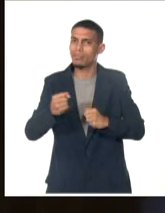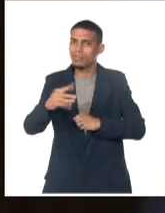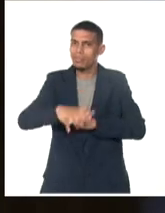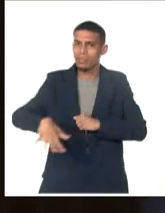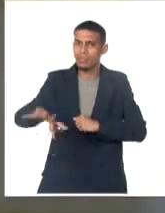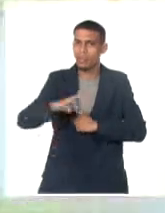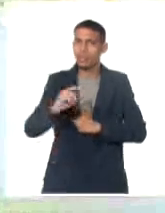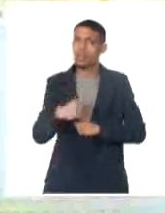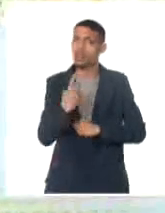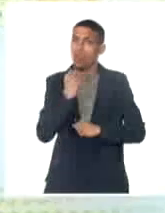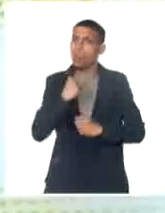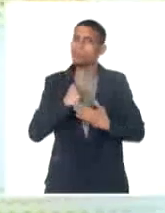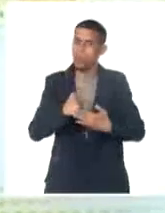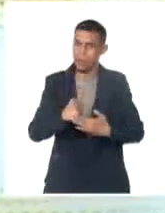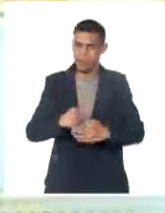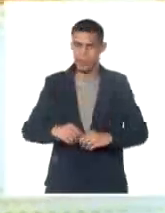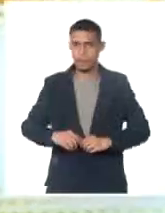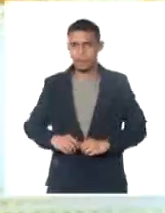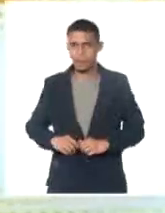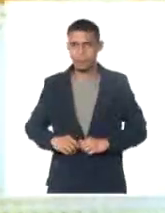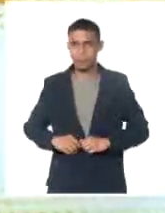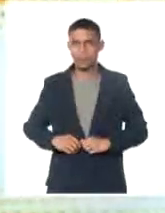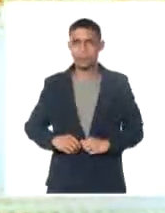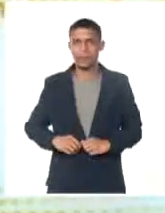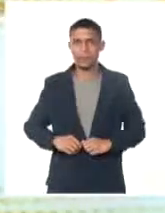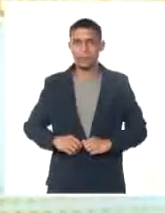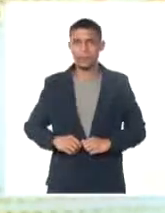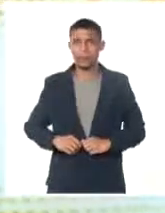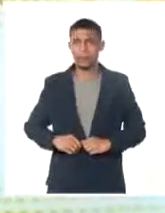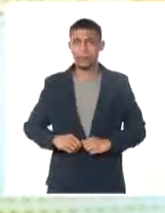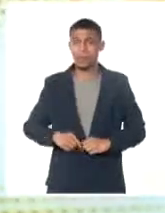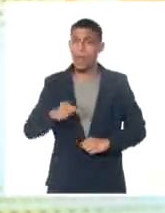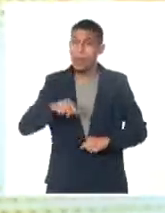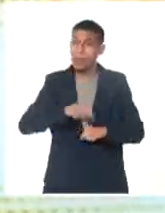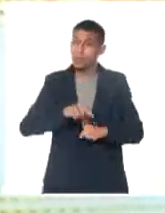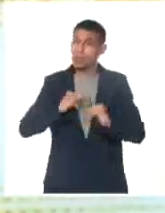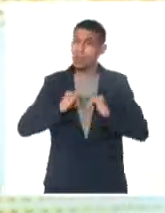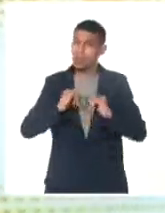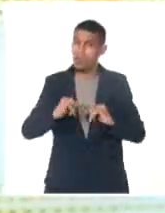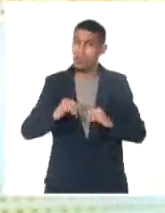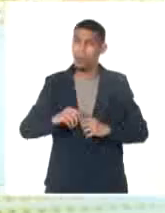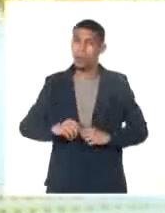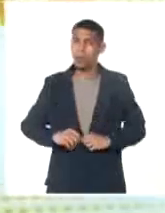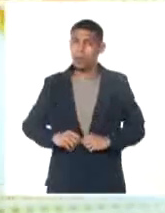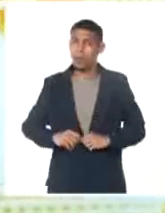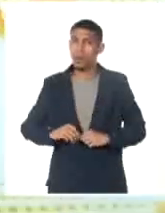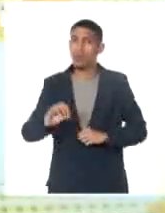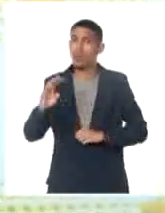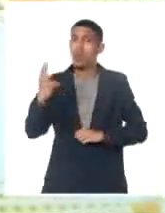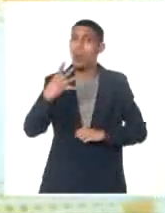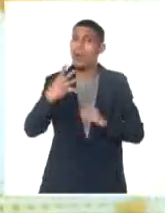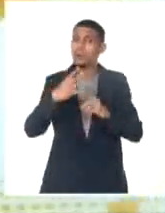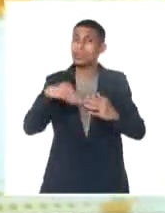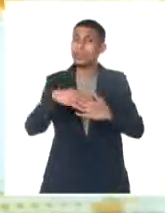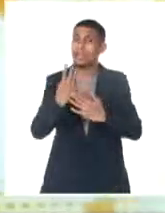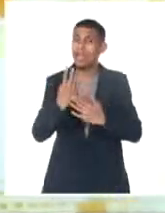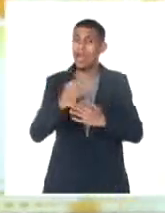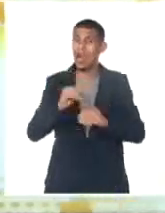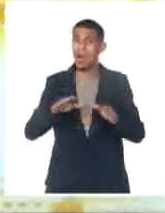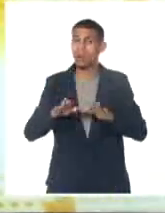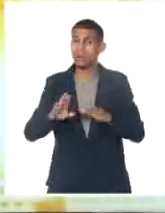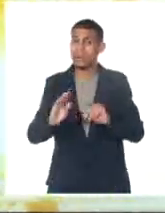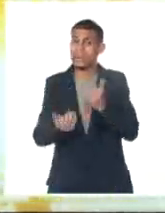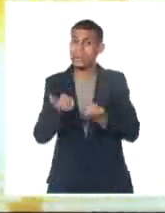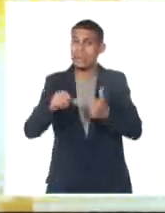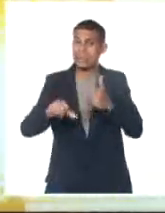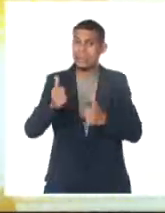and Y en este minuto le actualizo de la situación en Sudán en el cuarto día de desestabilización política